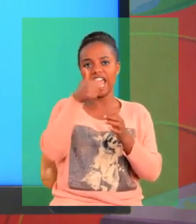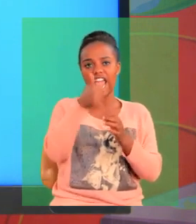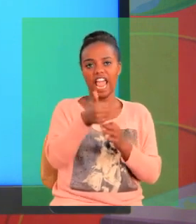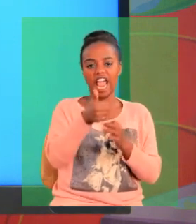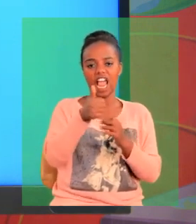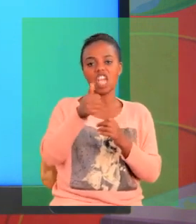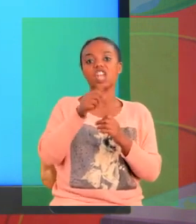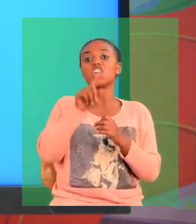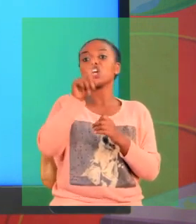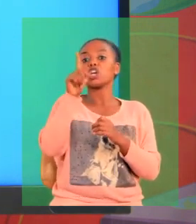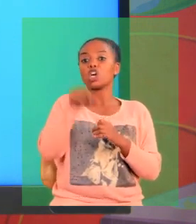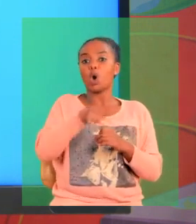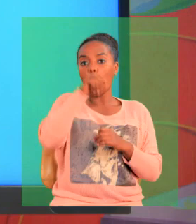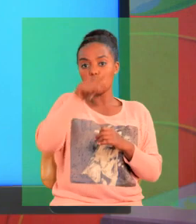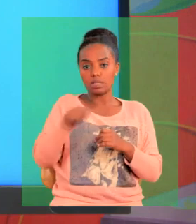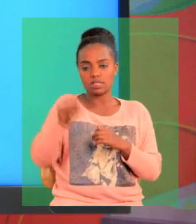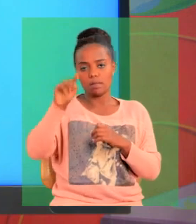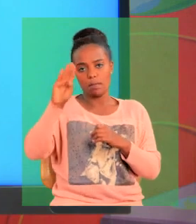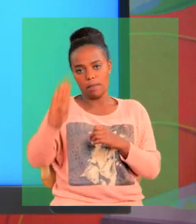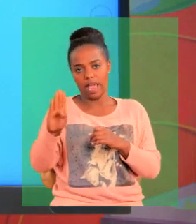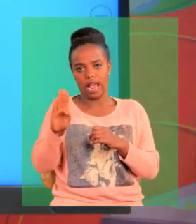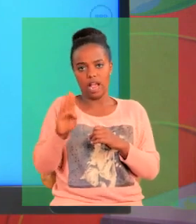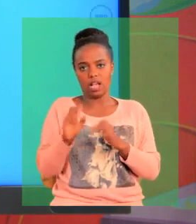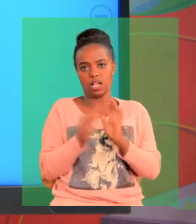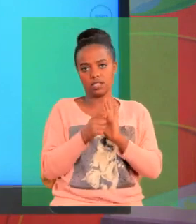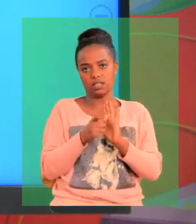B. For example, if you have